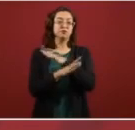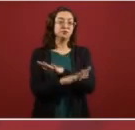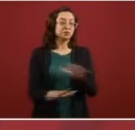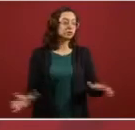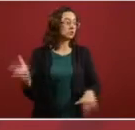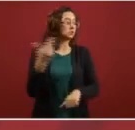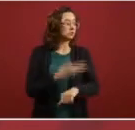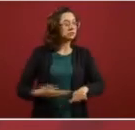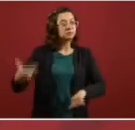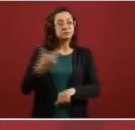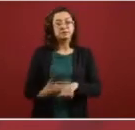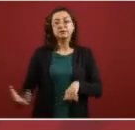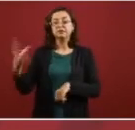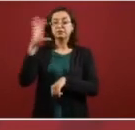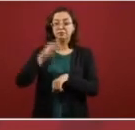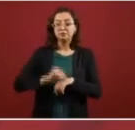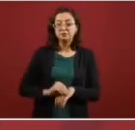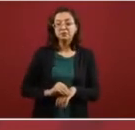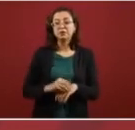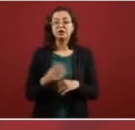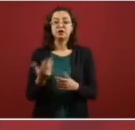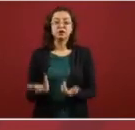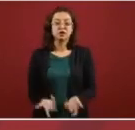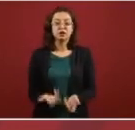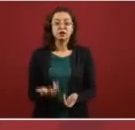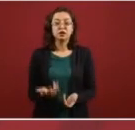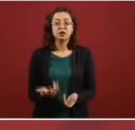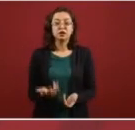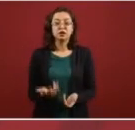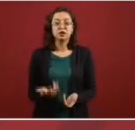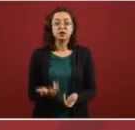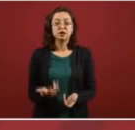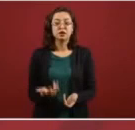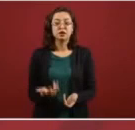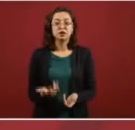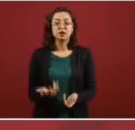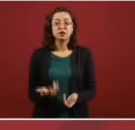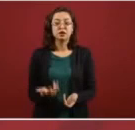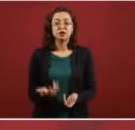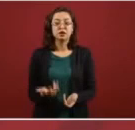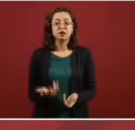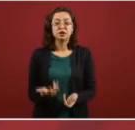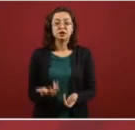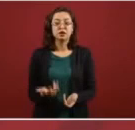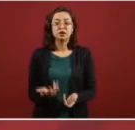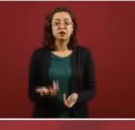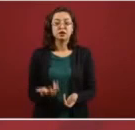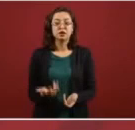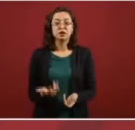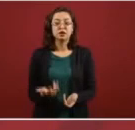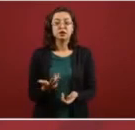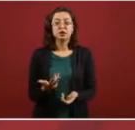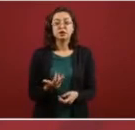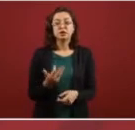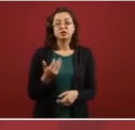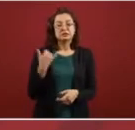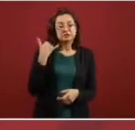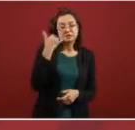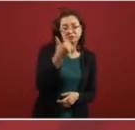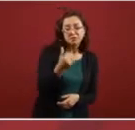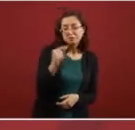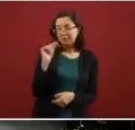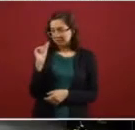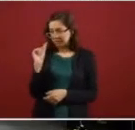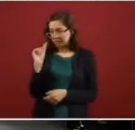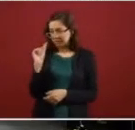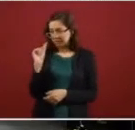permit. Llámeme ahorita en un momentito. And they would say, call me in a few minutes or in a moment. Eso es normal en todos